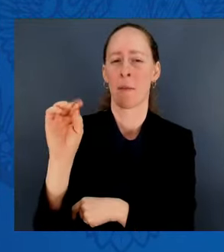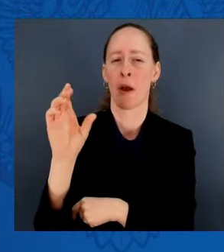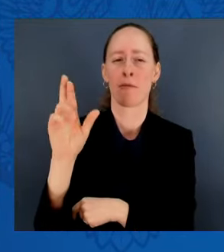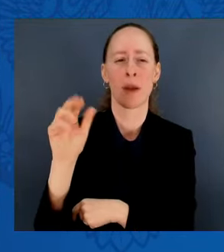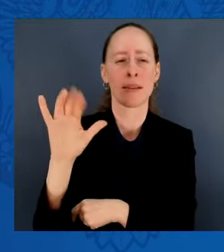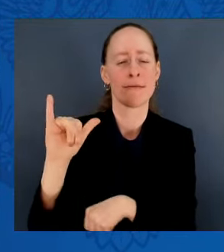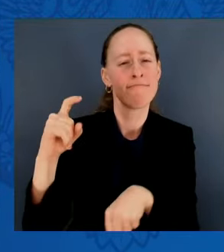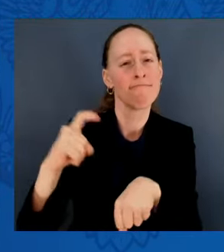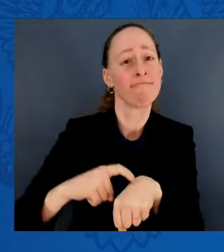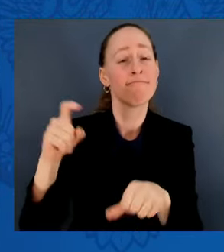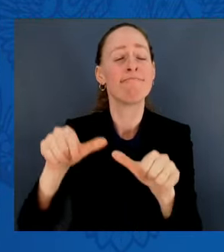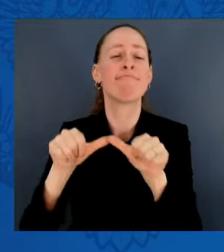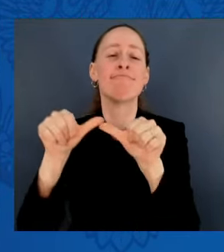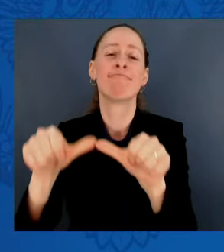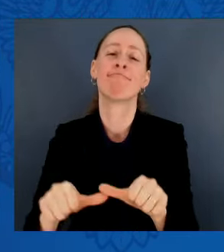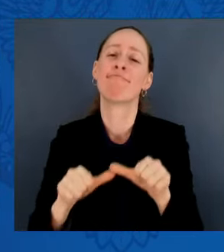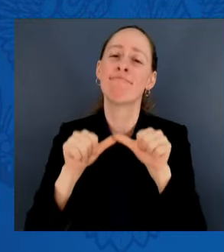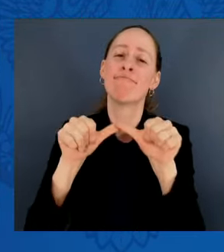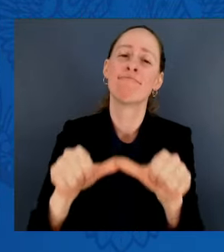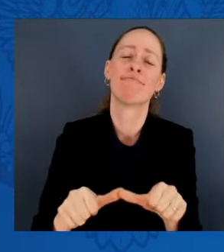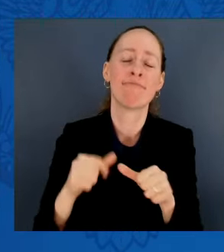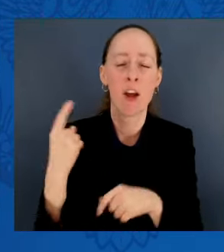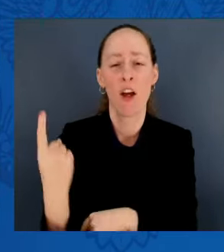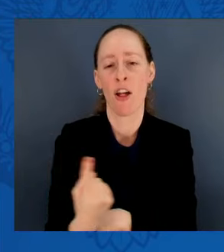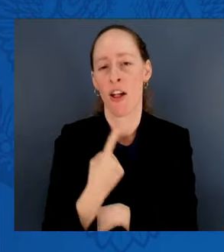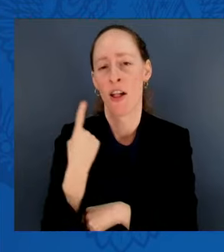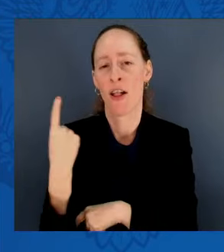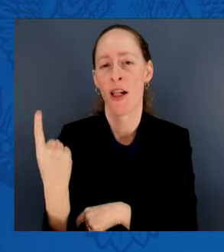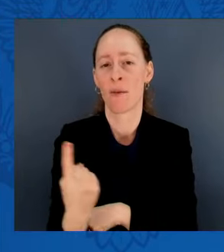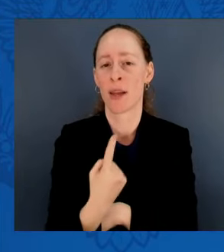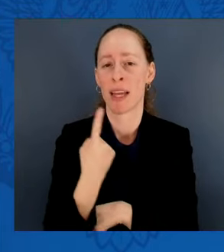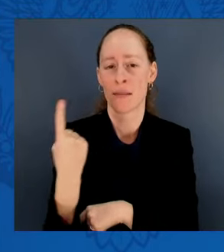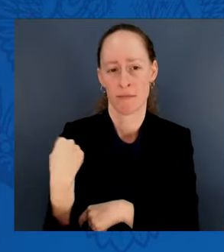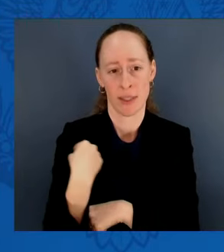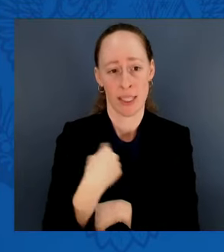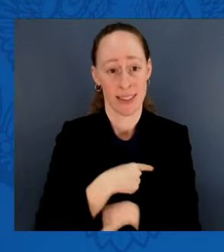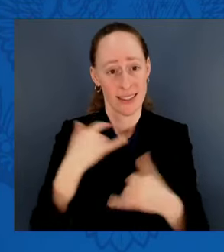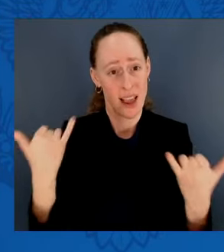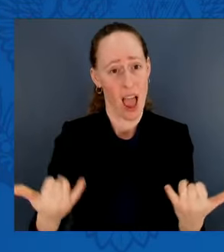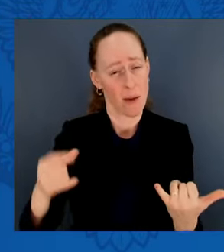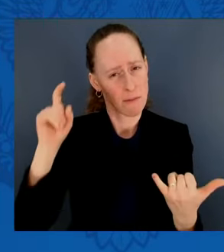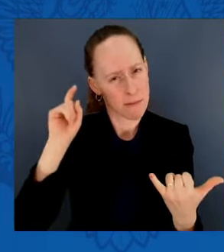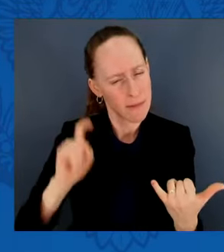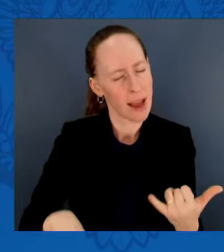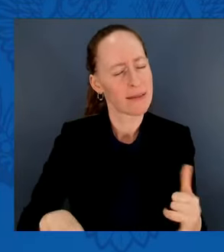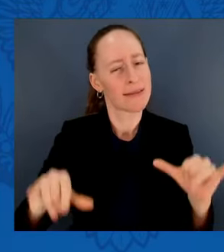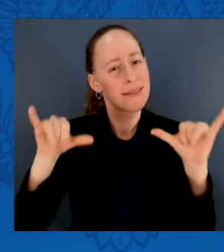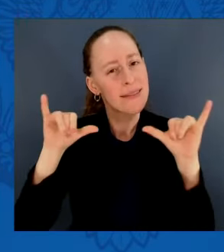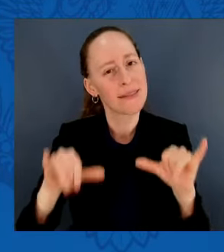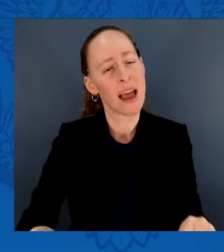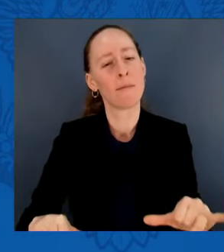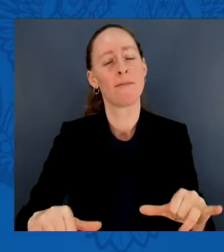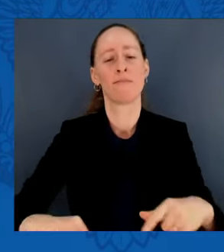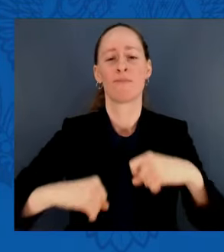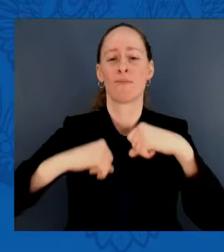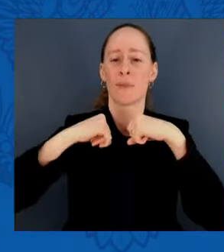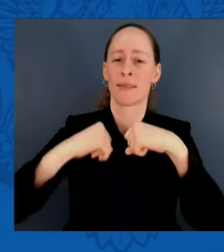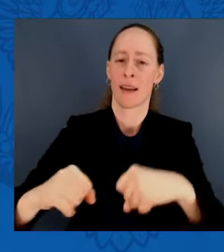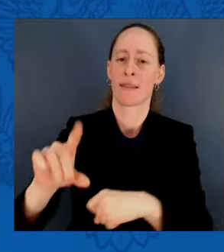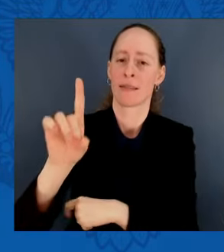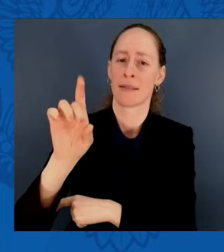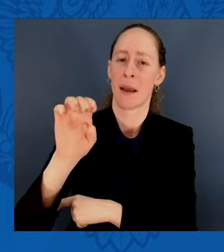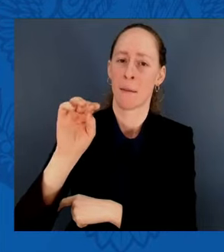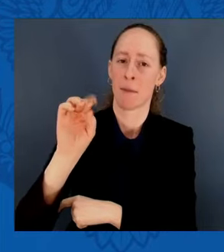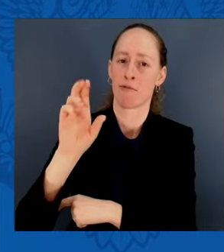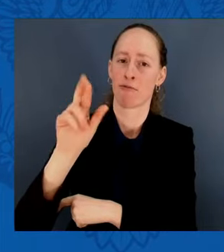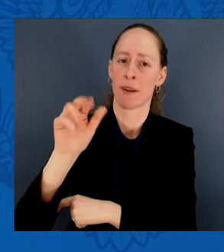to democracy must be defended. My predecessor and some of you here seek to bury the truth about January 6th. I